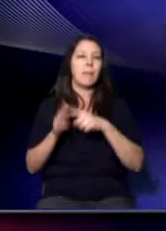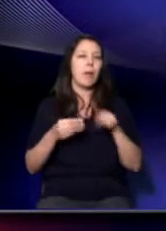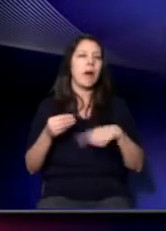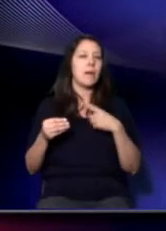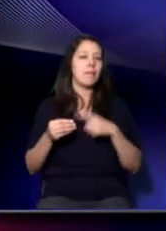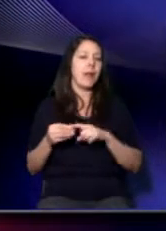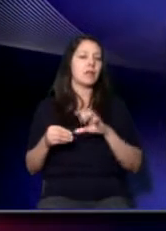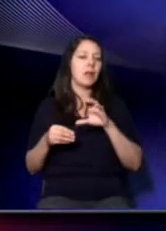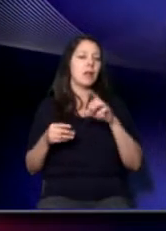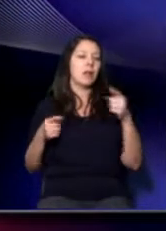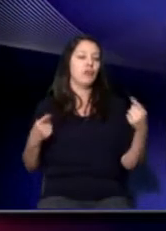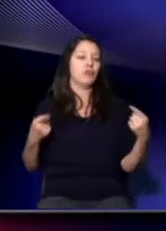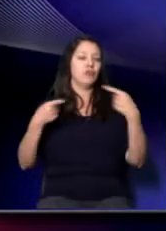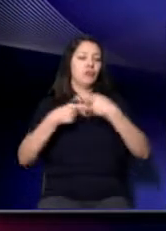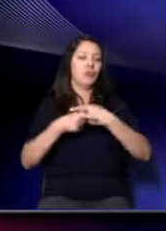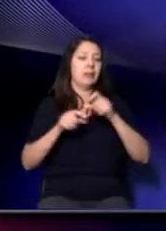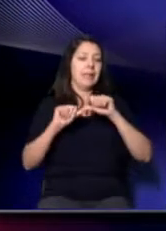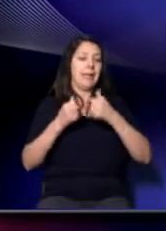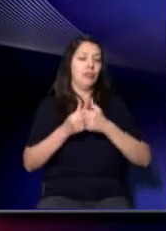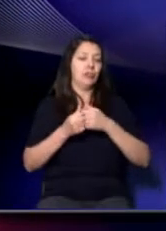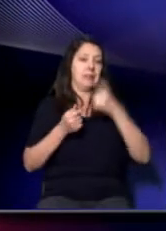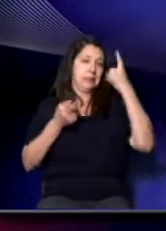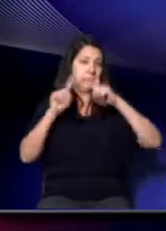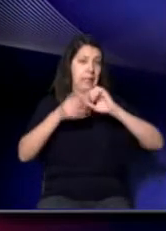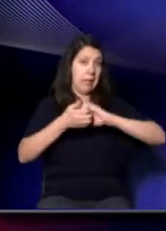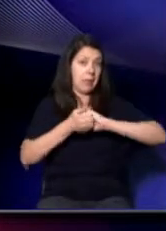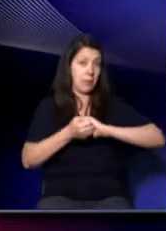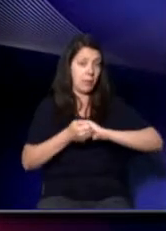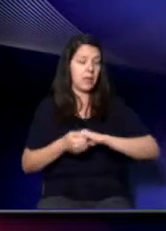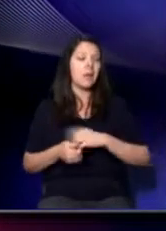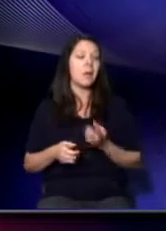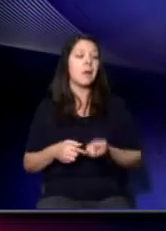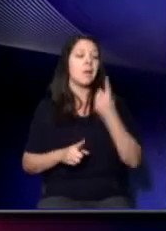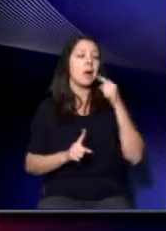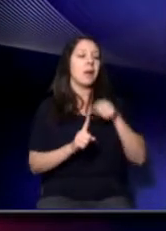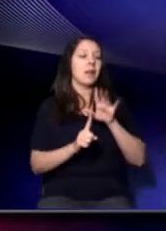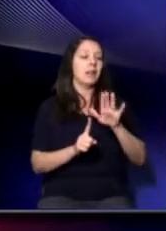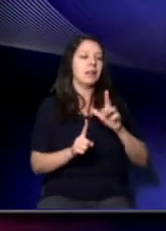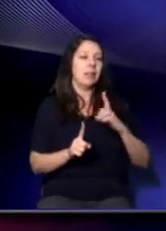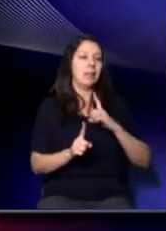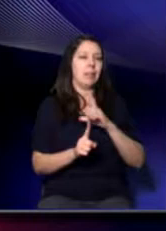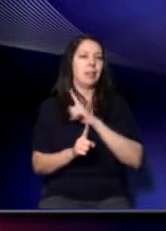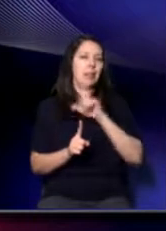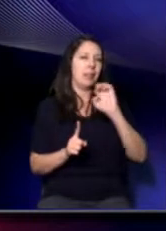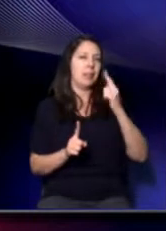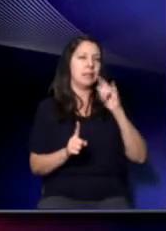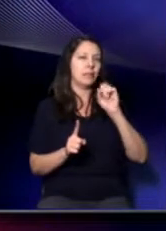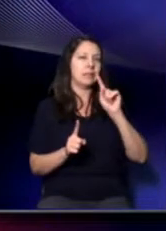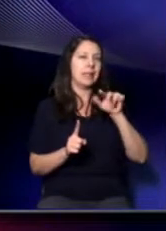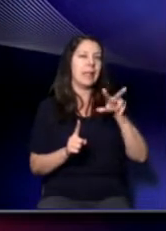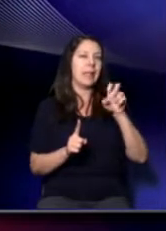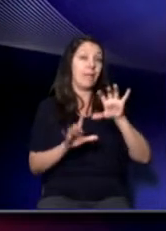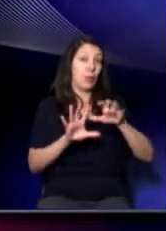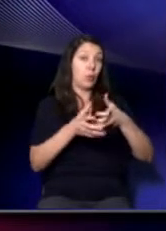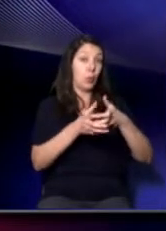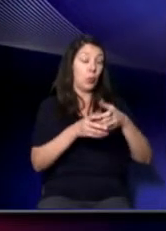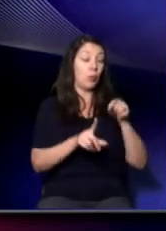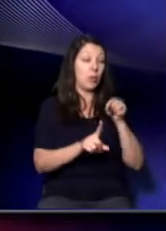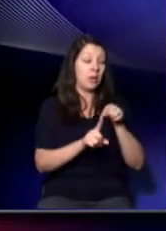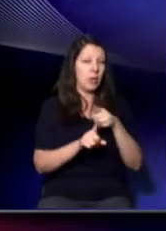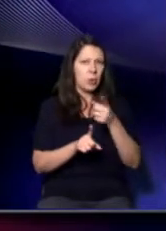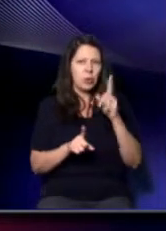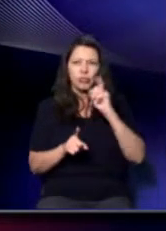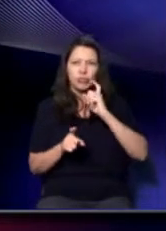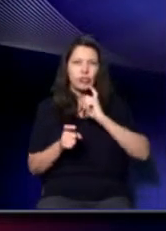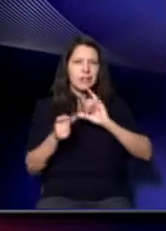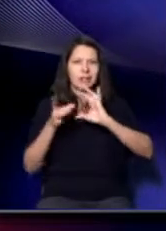cross-agency collaborative. One group is the legislative group. Well, you just heard